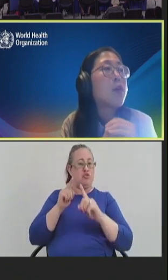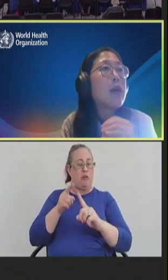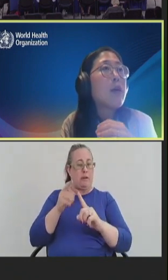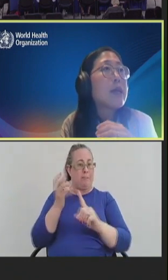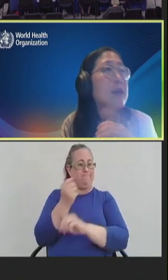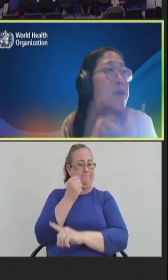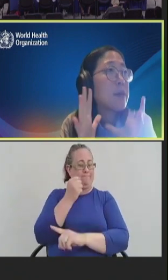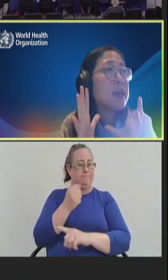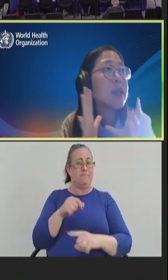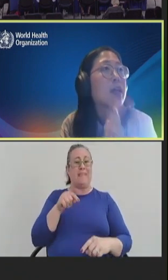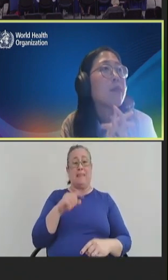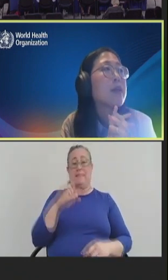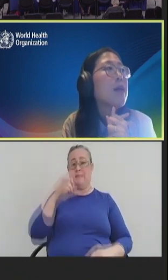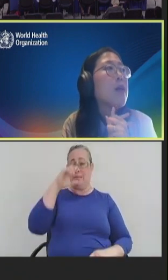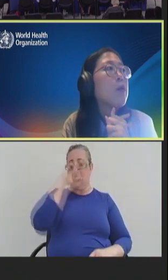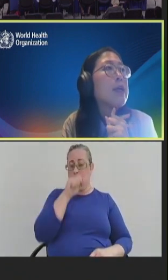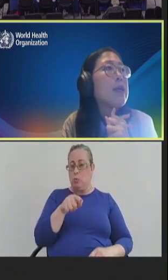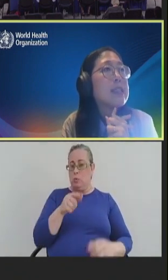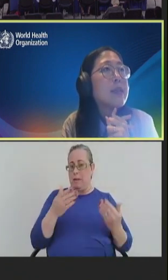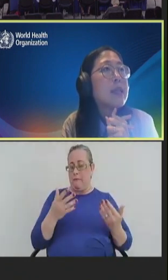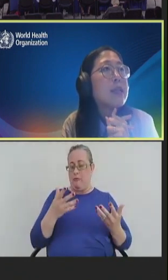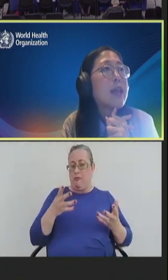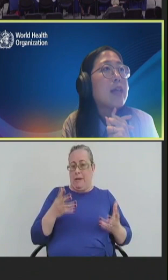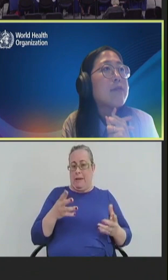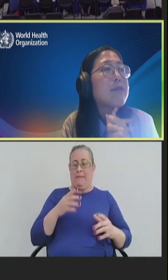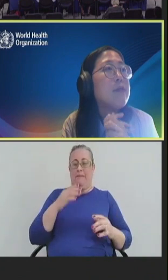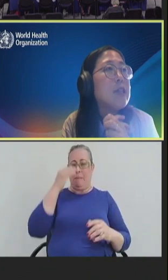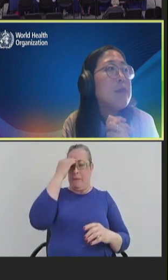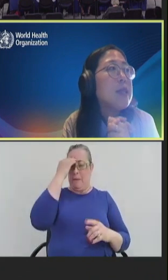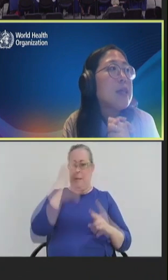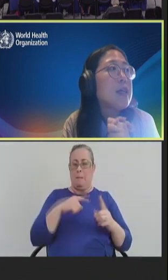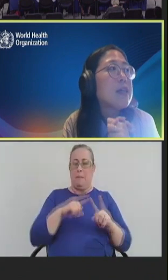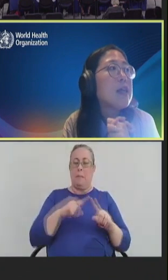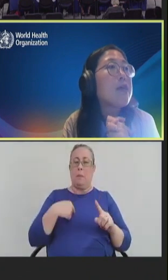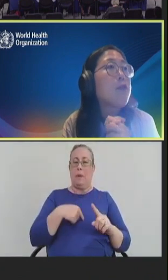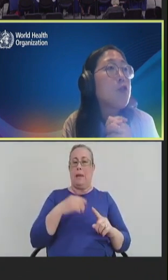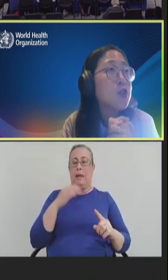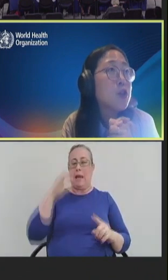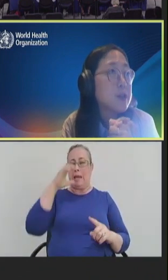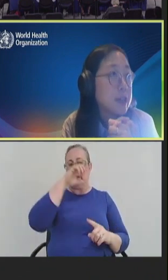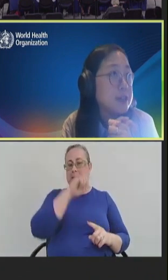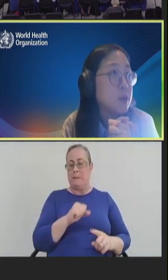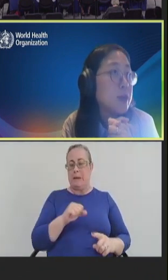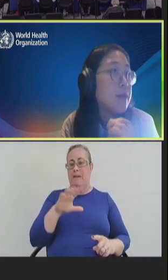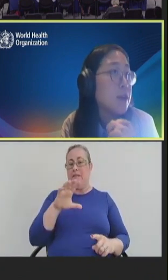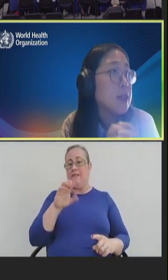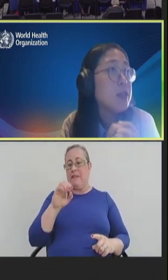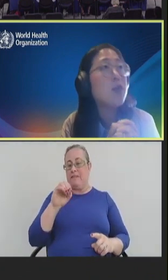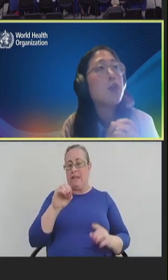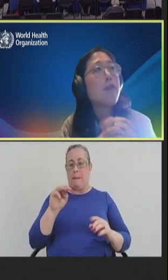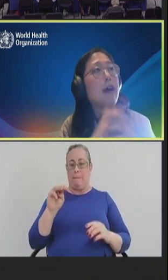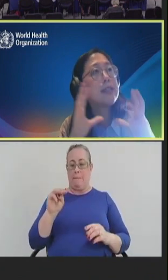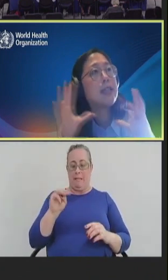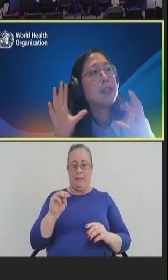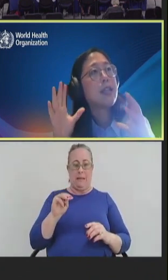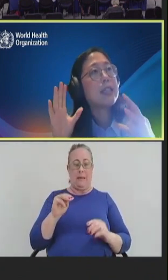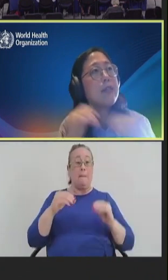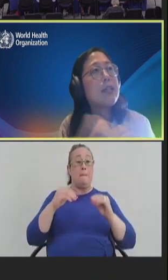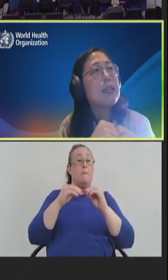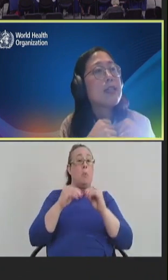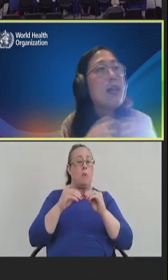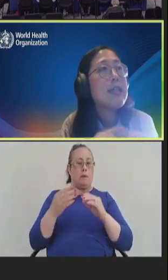estimate, you may already be familiar, but we estimated that 15 million future deaths will be averted due to the